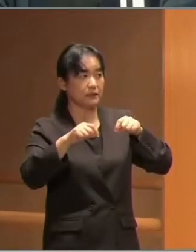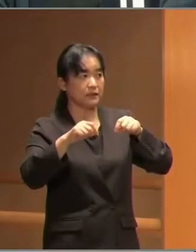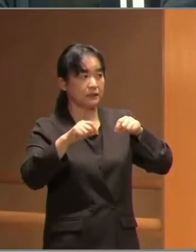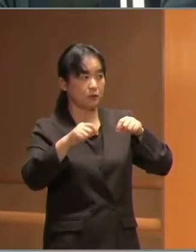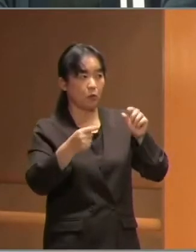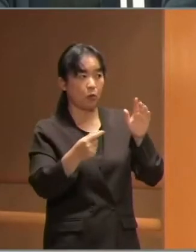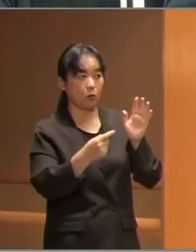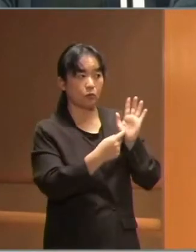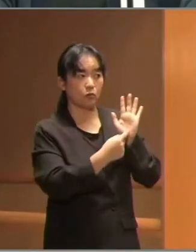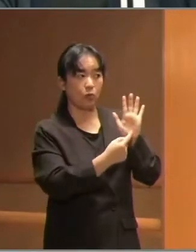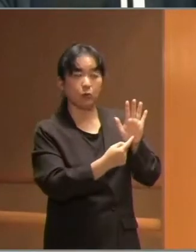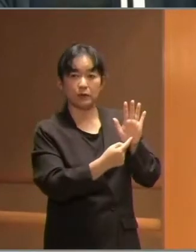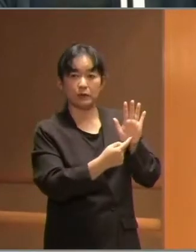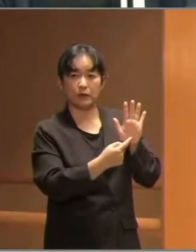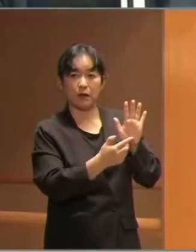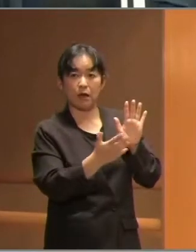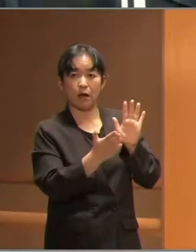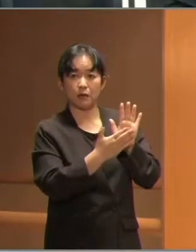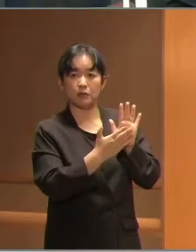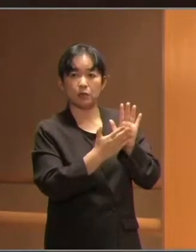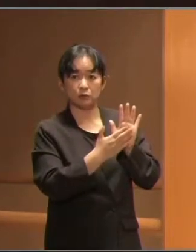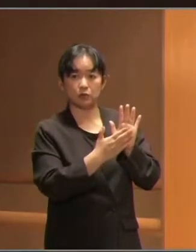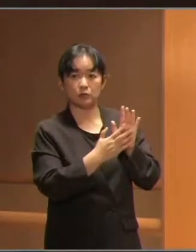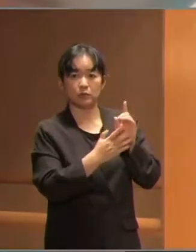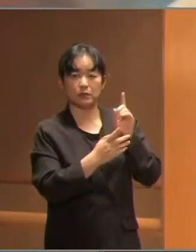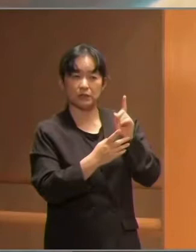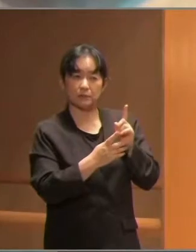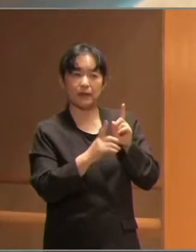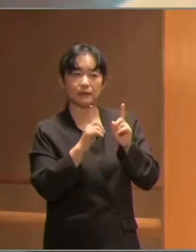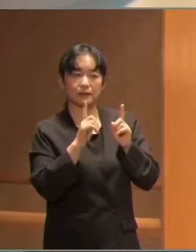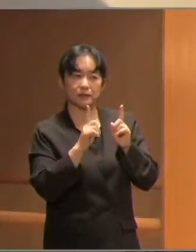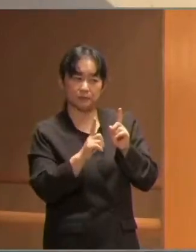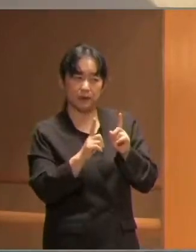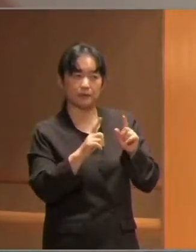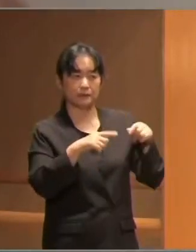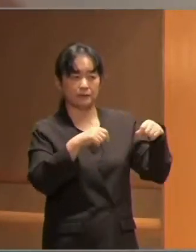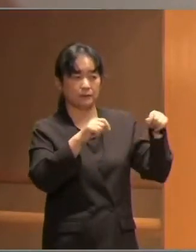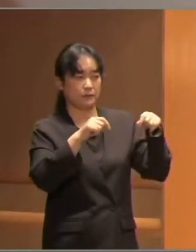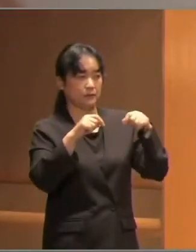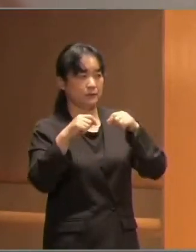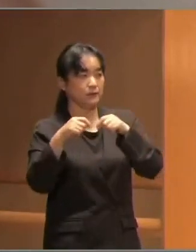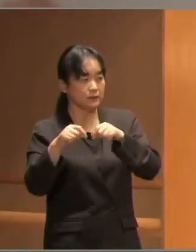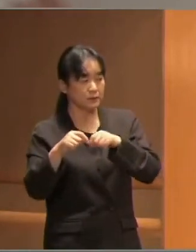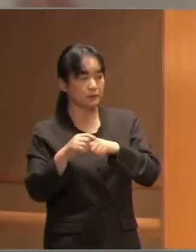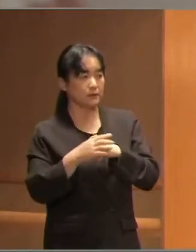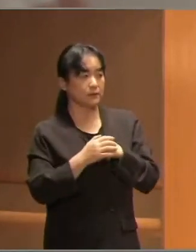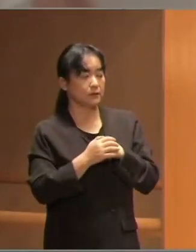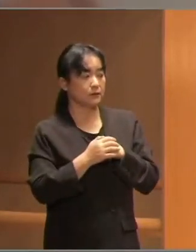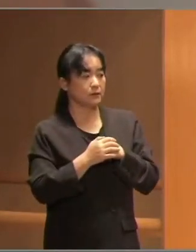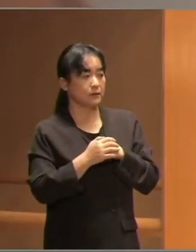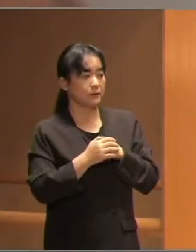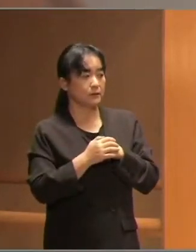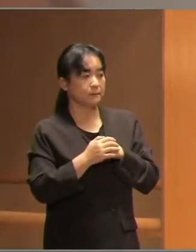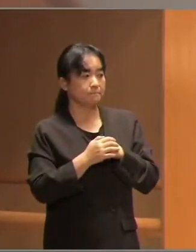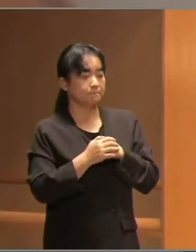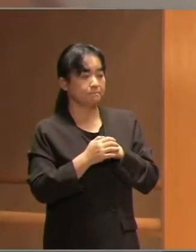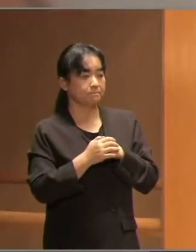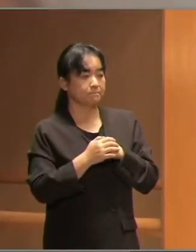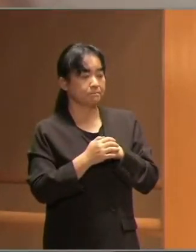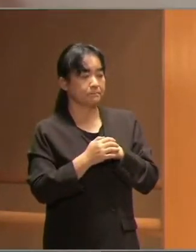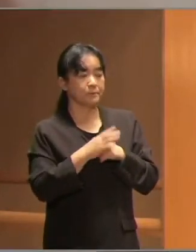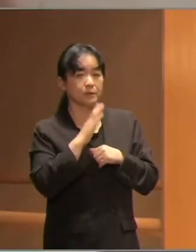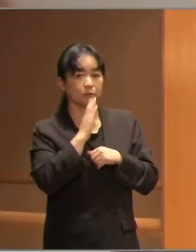we have labels on each single paper, and these labels show the features